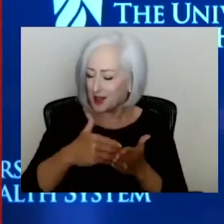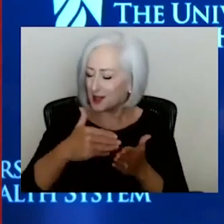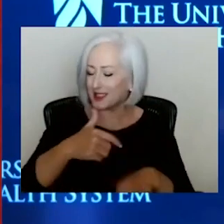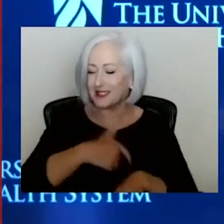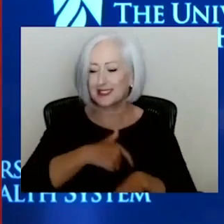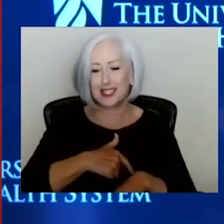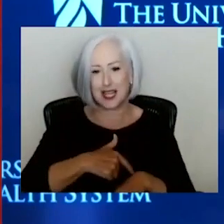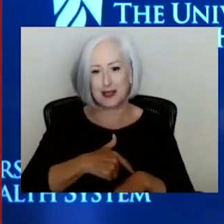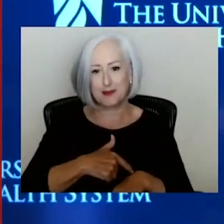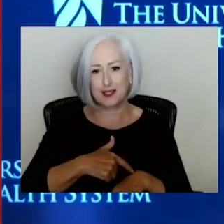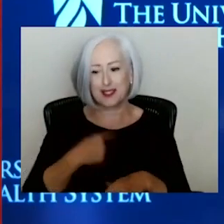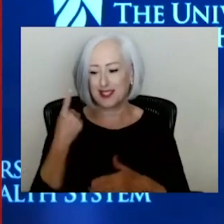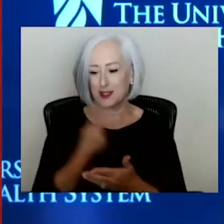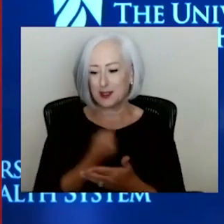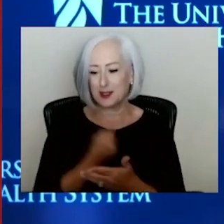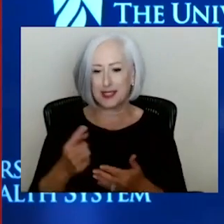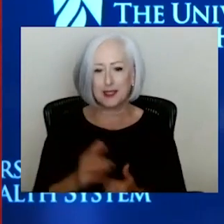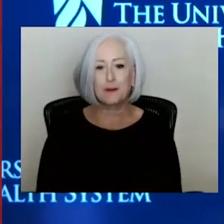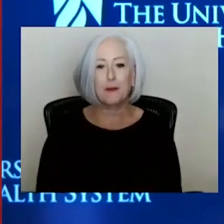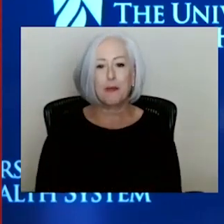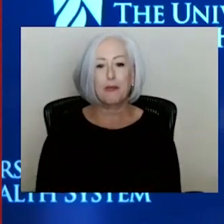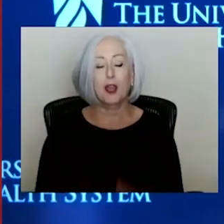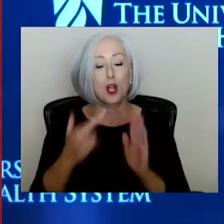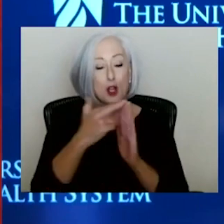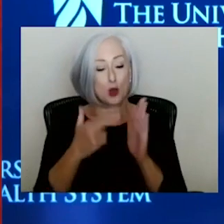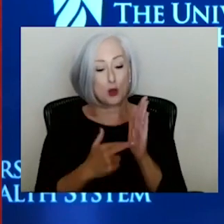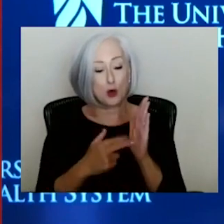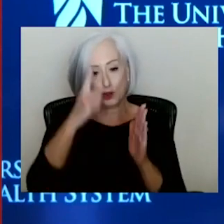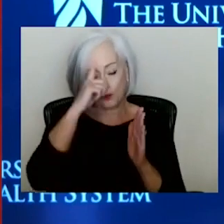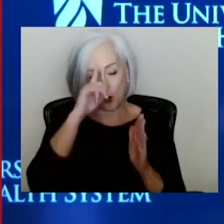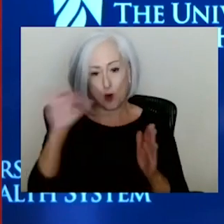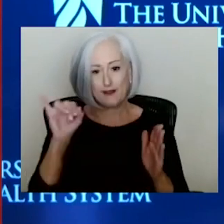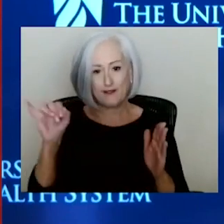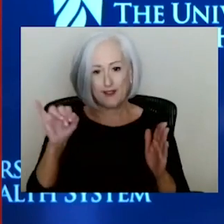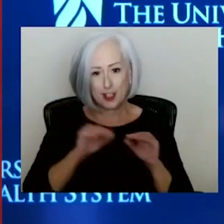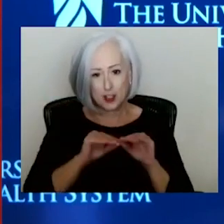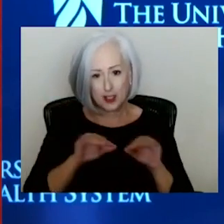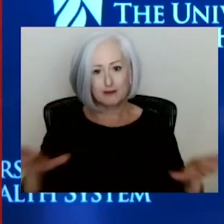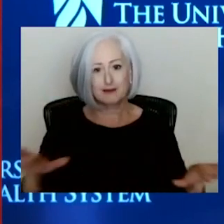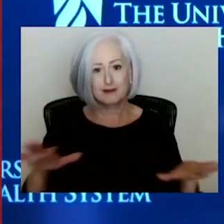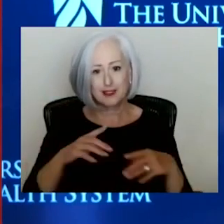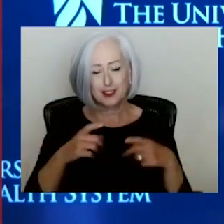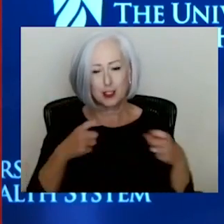week. The rules of infection prevention and control keep you safe, and they